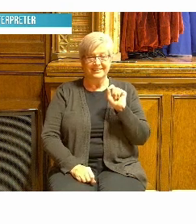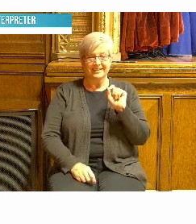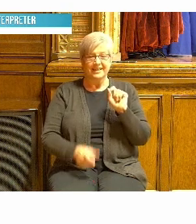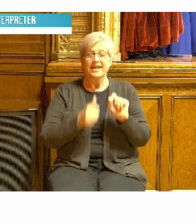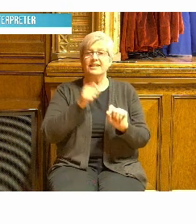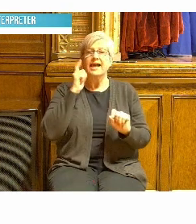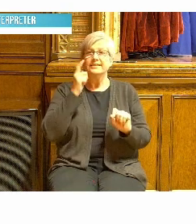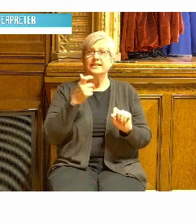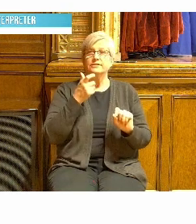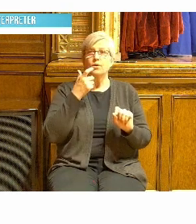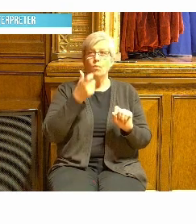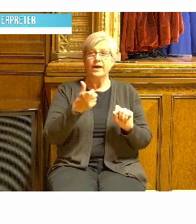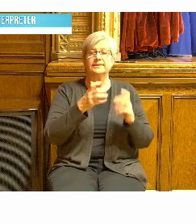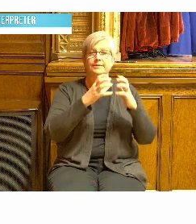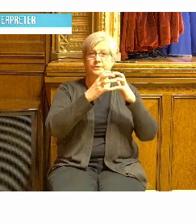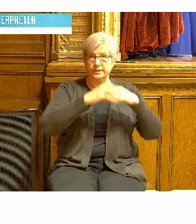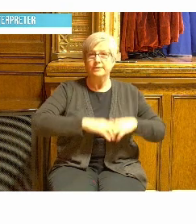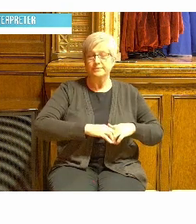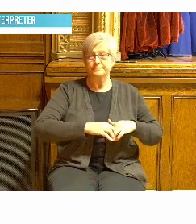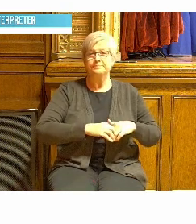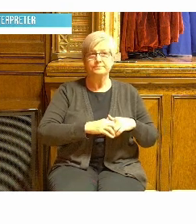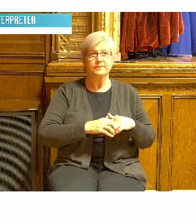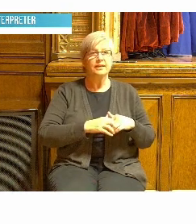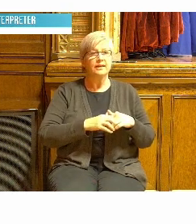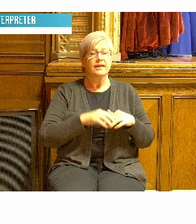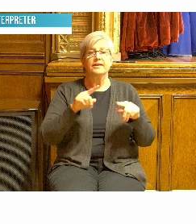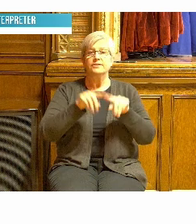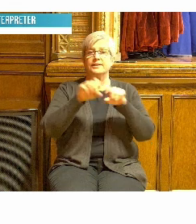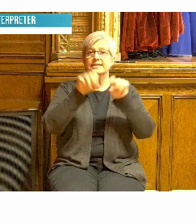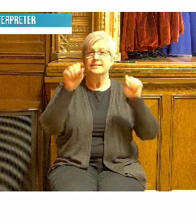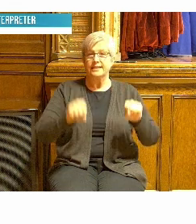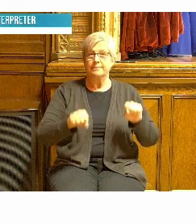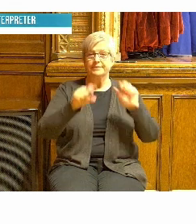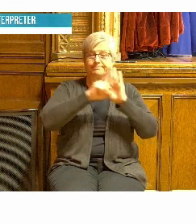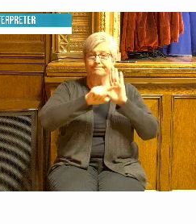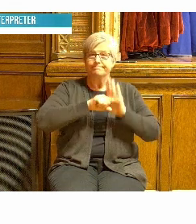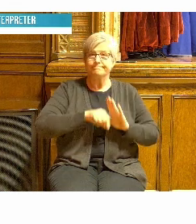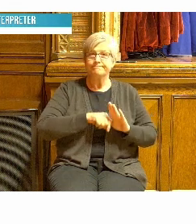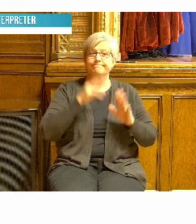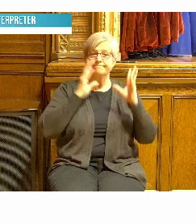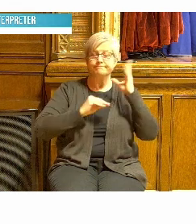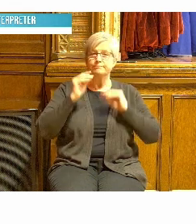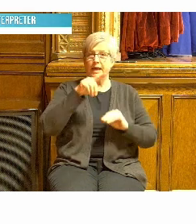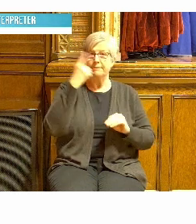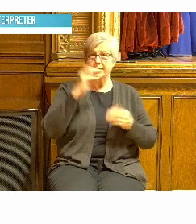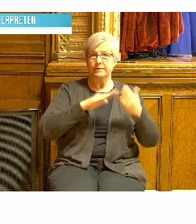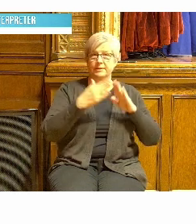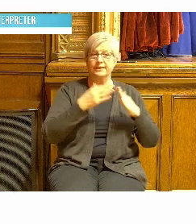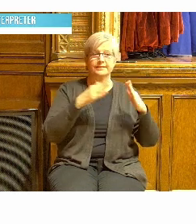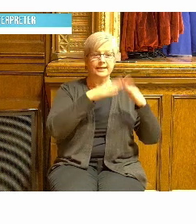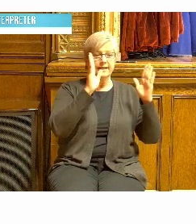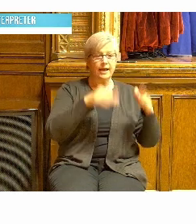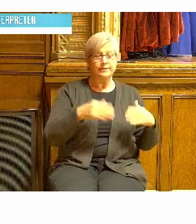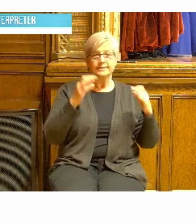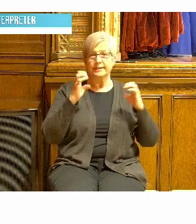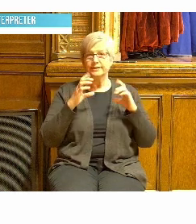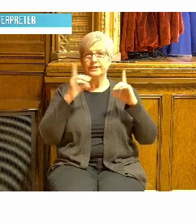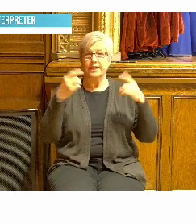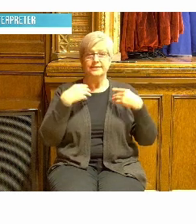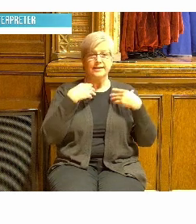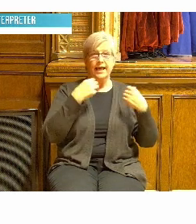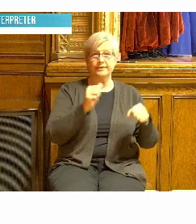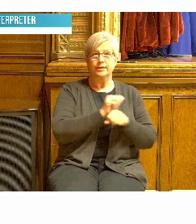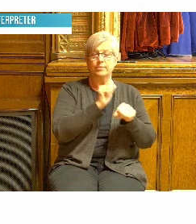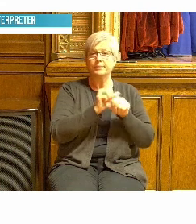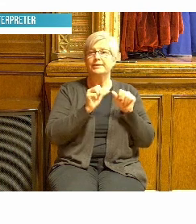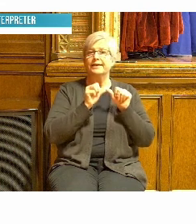Not just watch them get torn down. The systemic disadvantages faced by Black communities in housing, education, healthcare, and employment